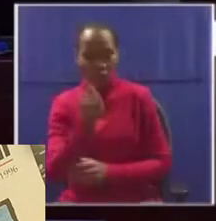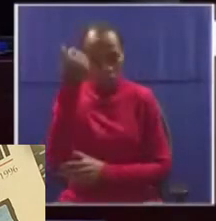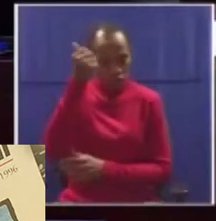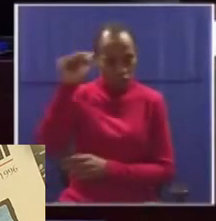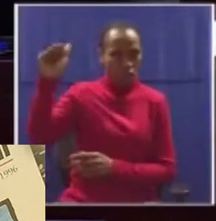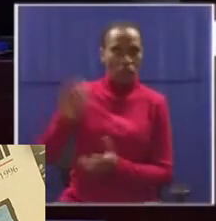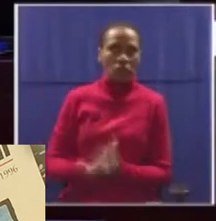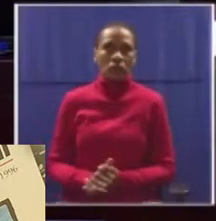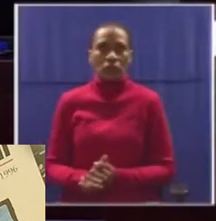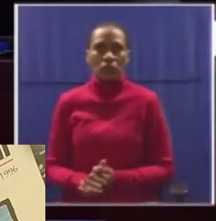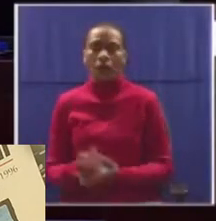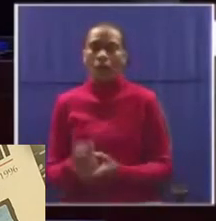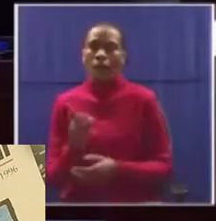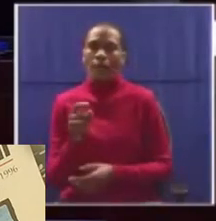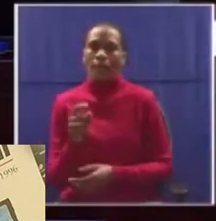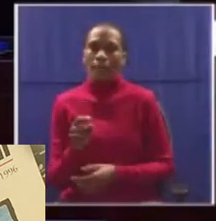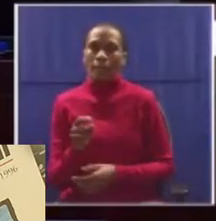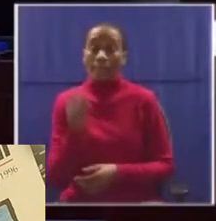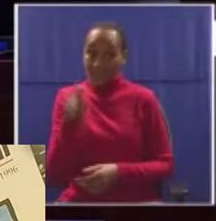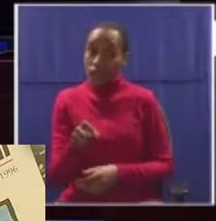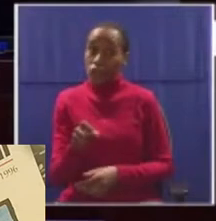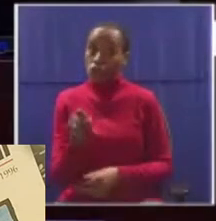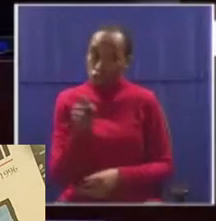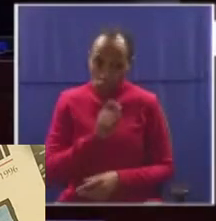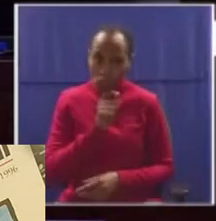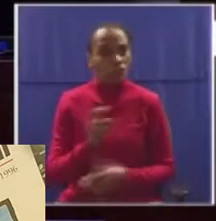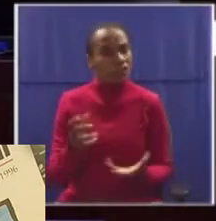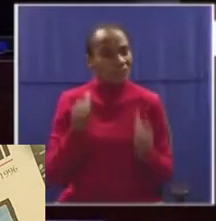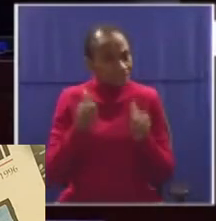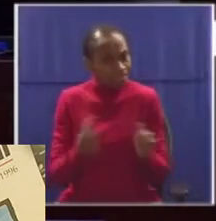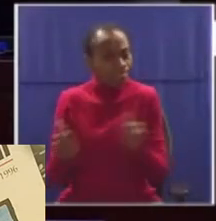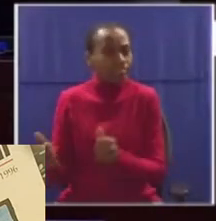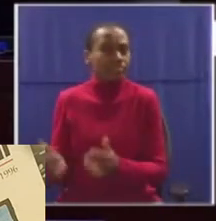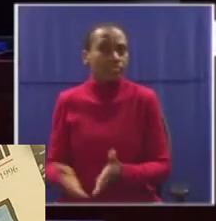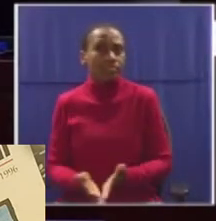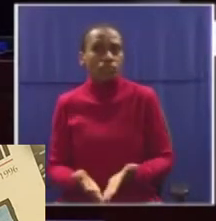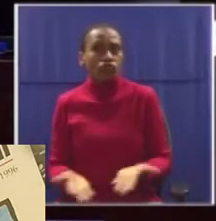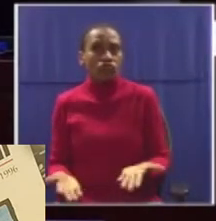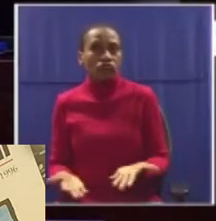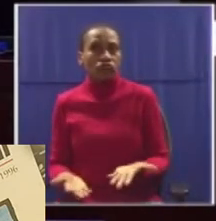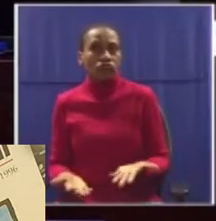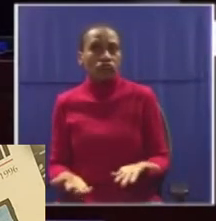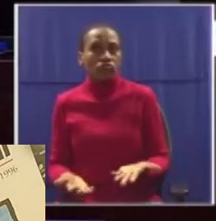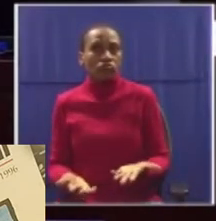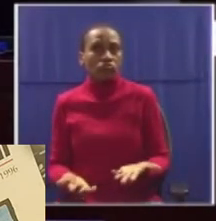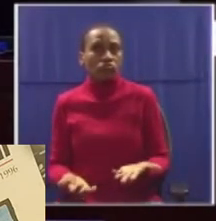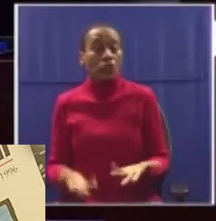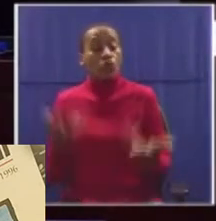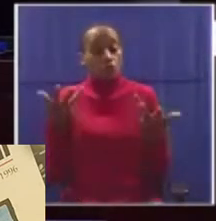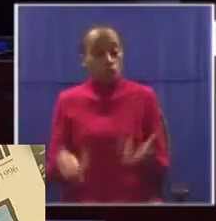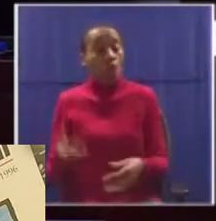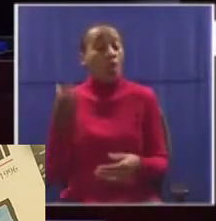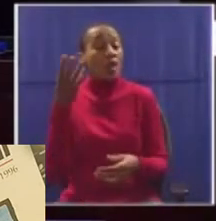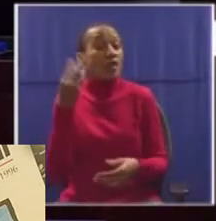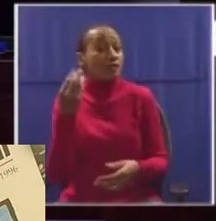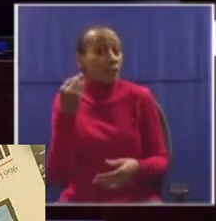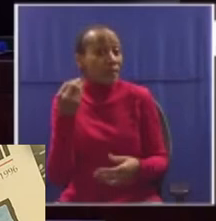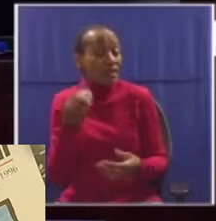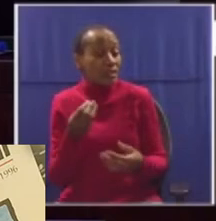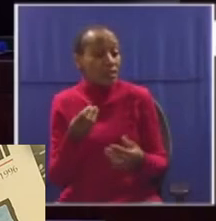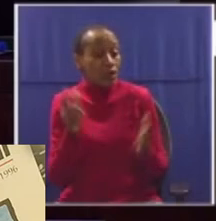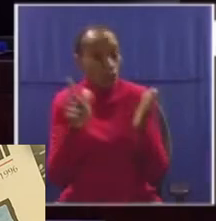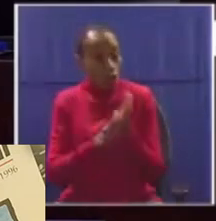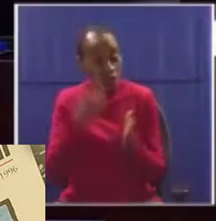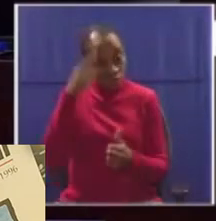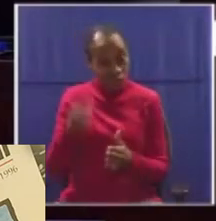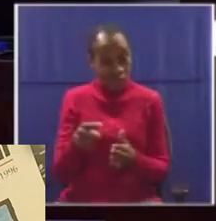one can that surmise that it was used illegally sir as he legally obtained information can't be used as evidence in